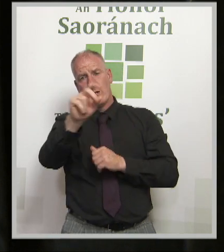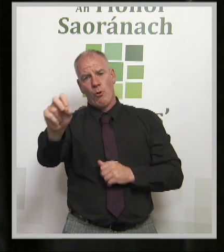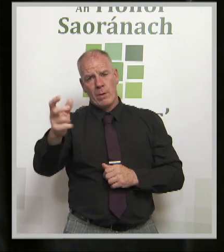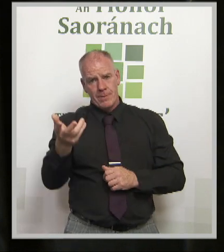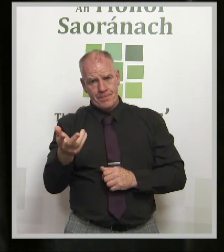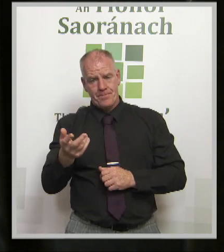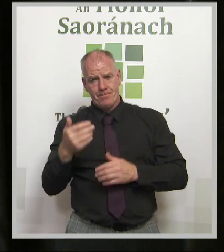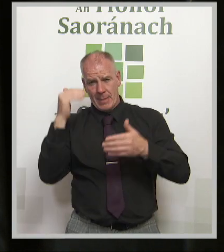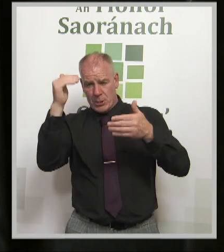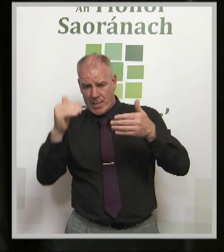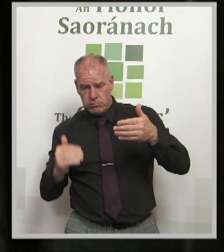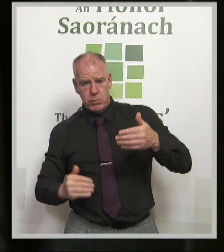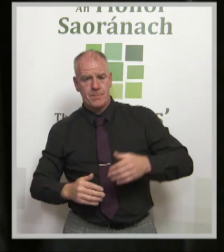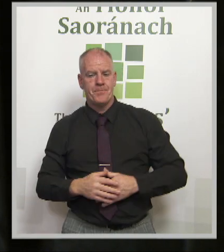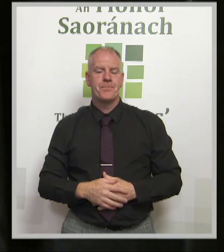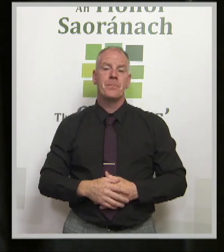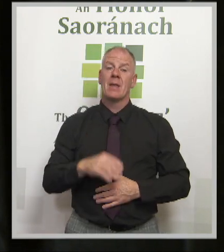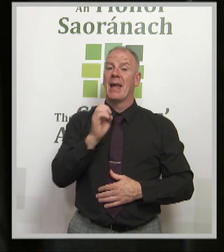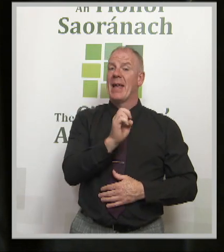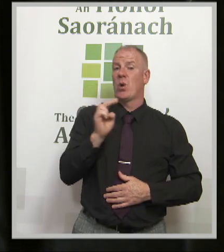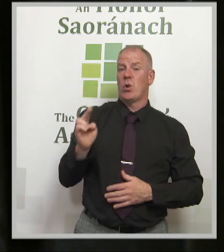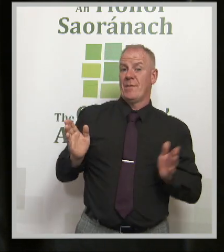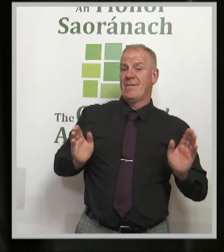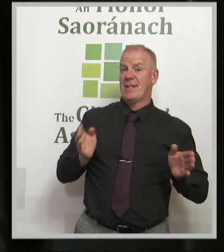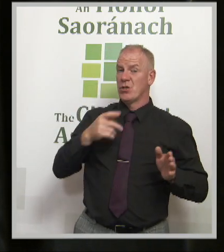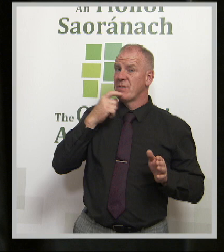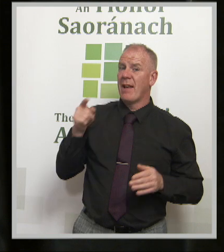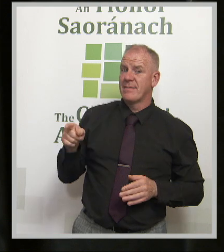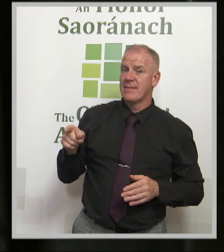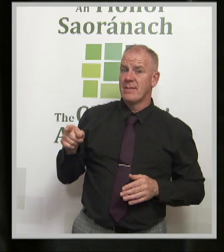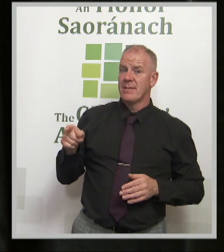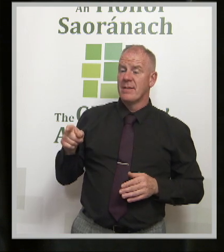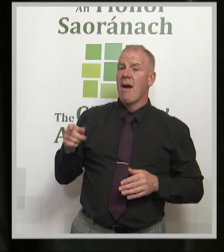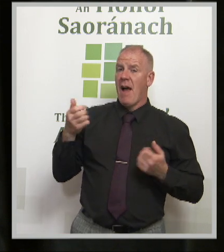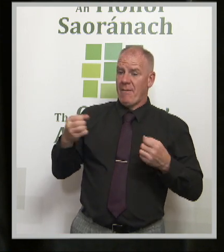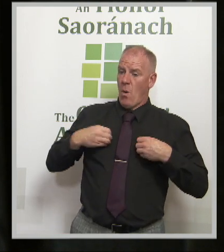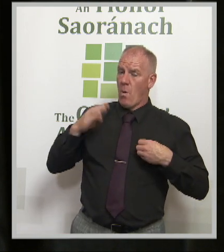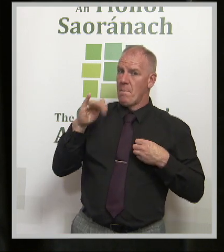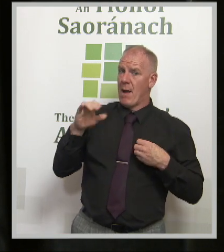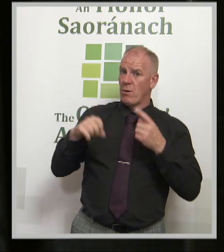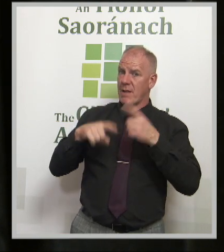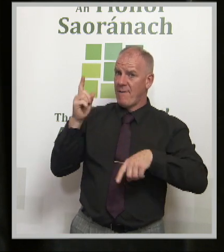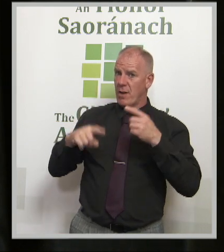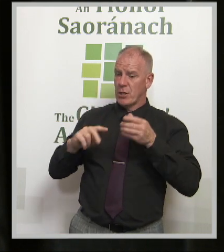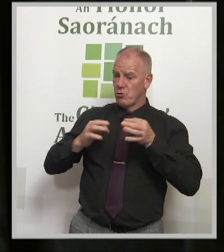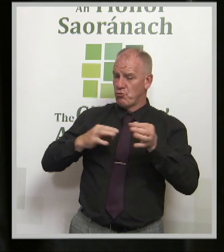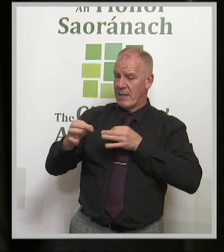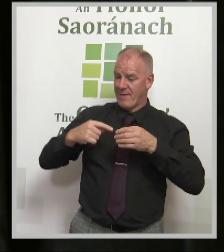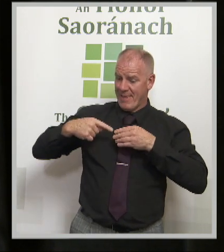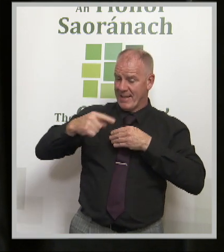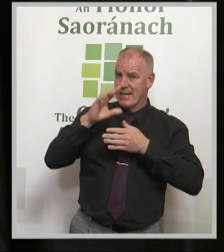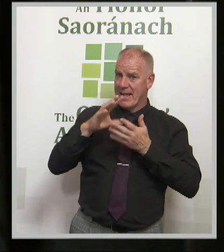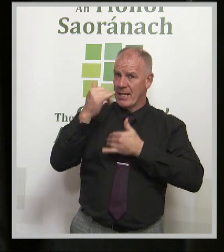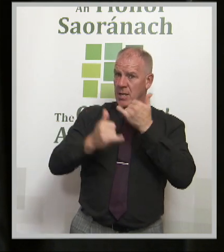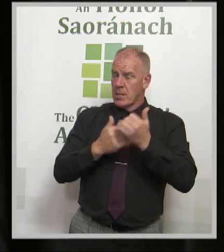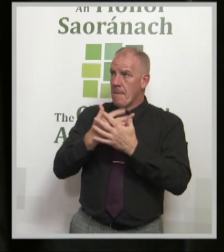2030. The EU has already set out a biodiversity strategy for this decade, which is very